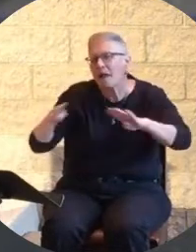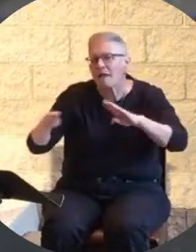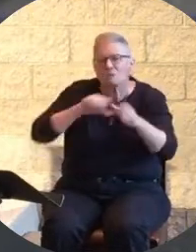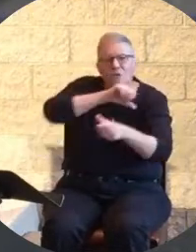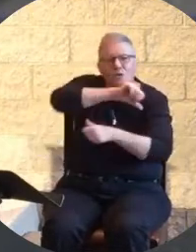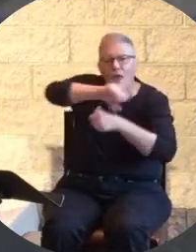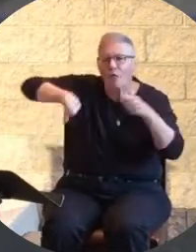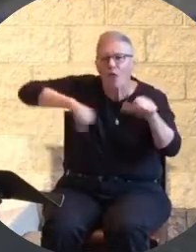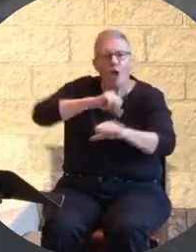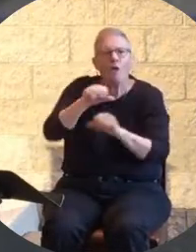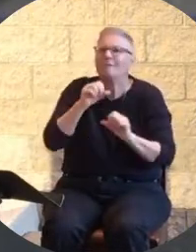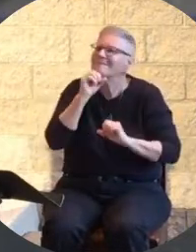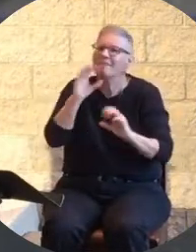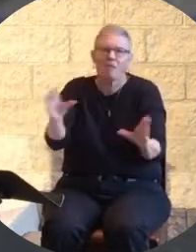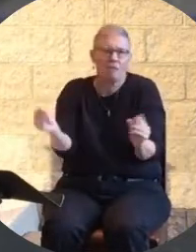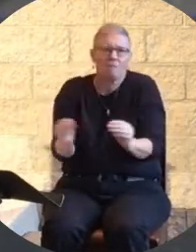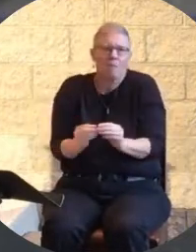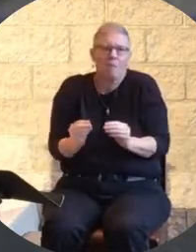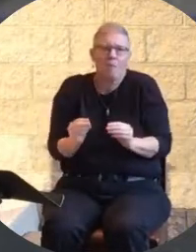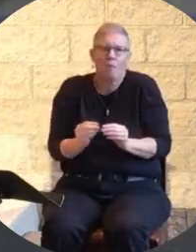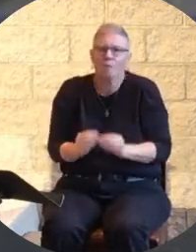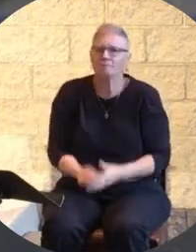and nothing more.